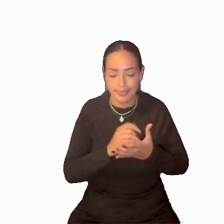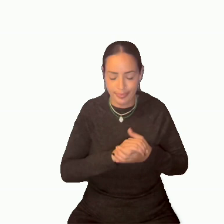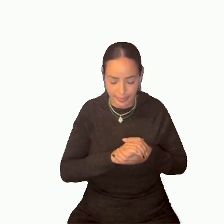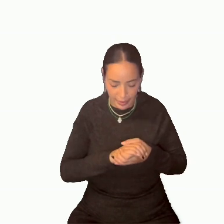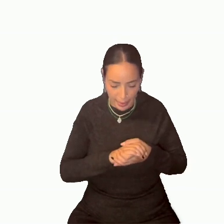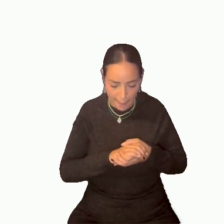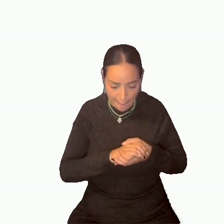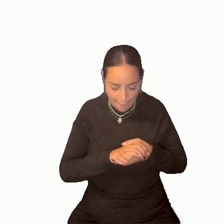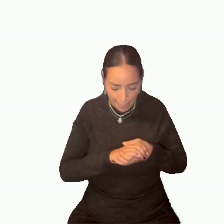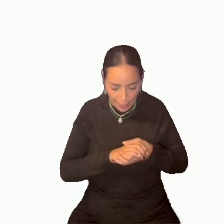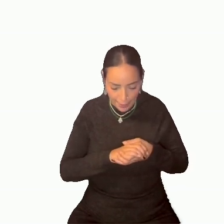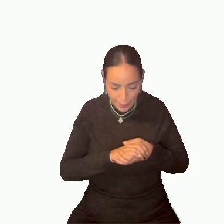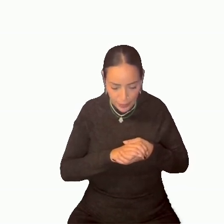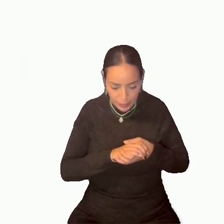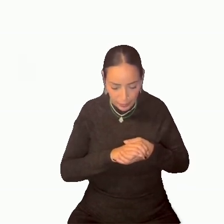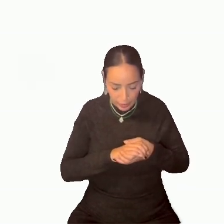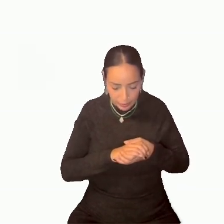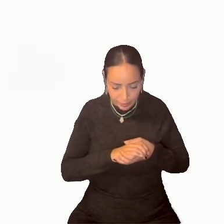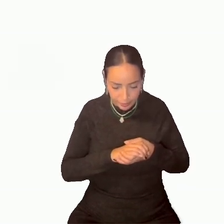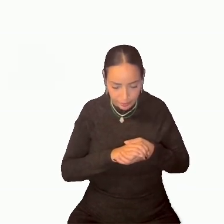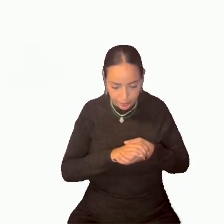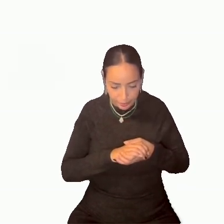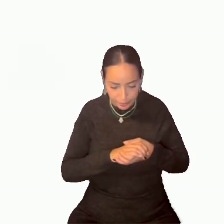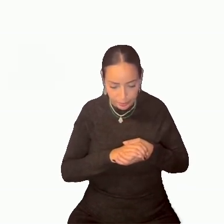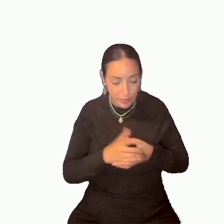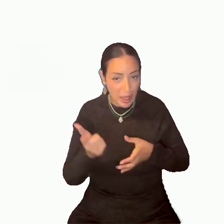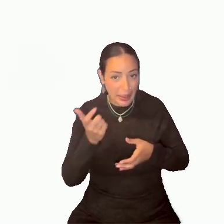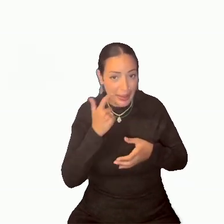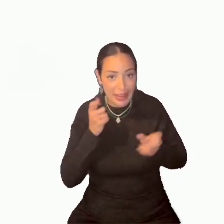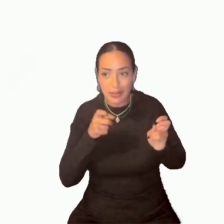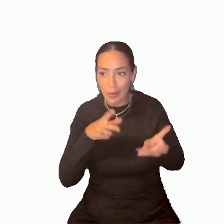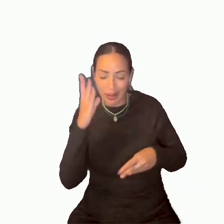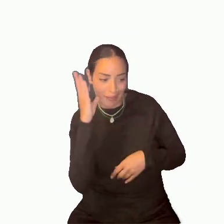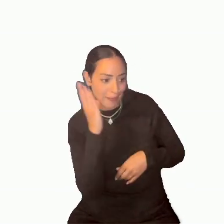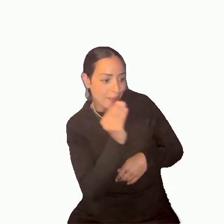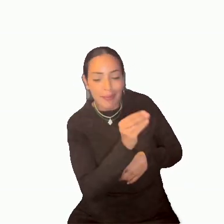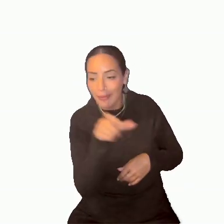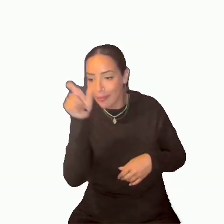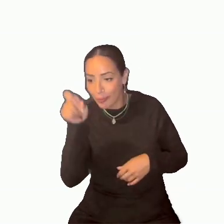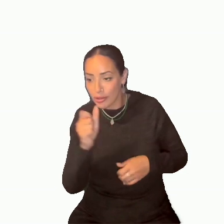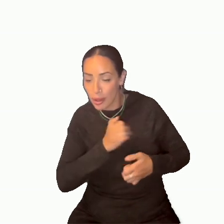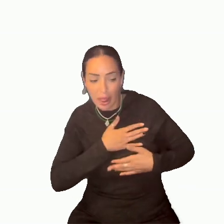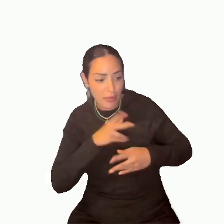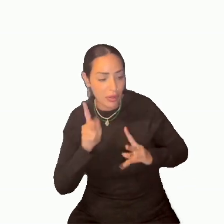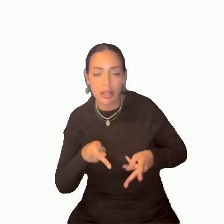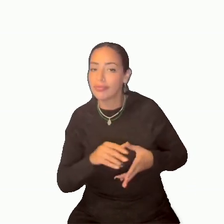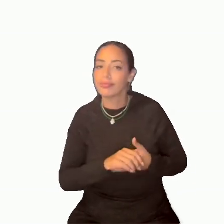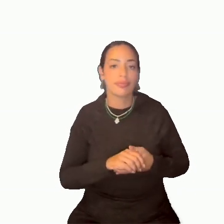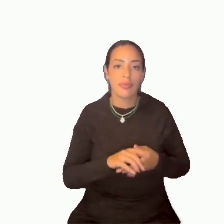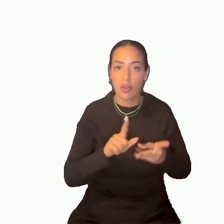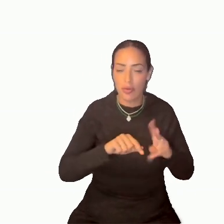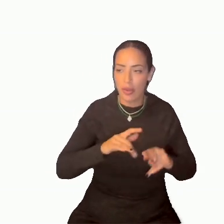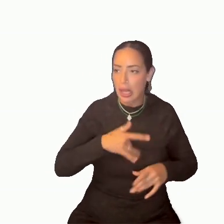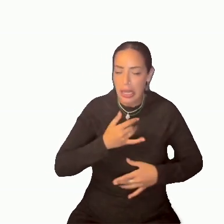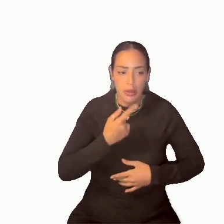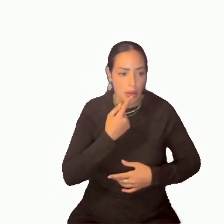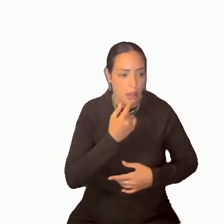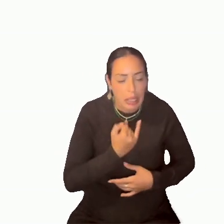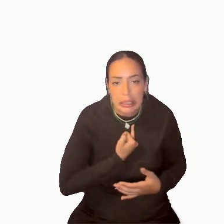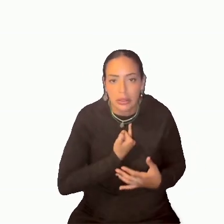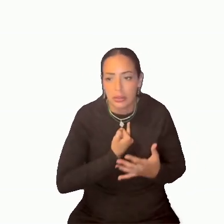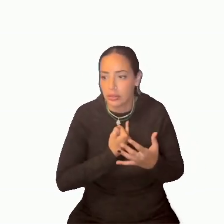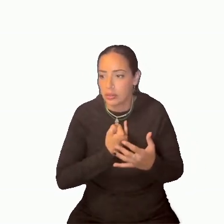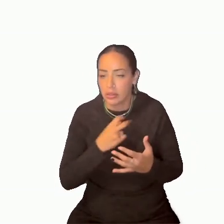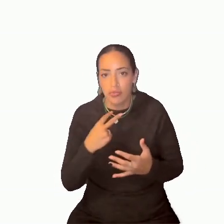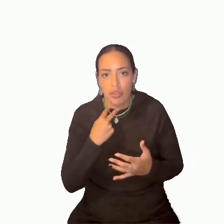like. There is no easy way to notify the family of a fatality. If you think that you have said the wrong thing or